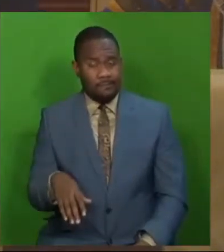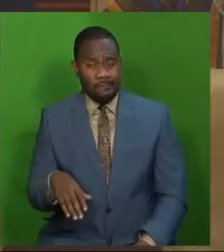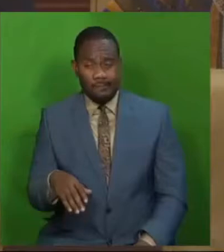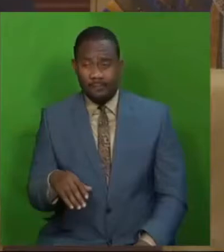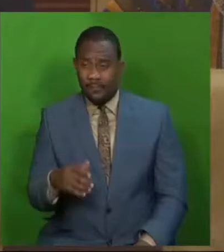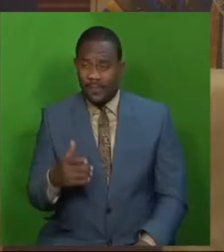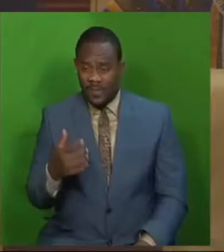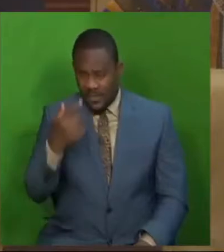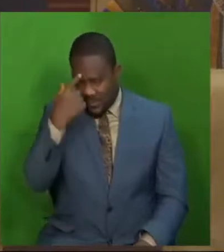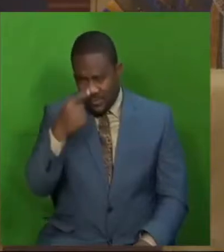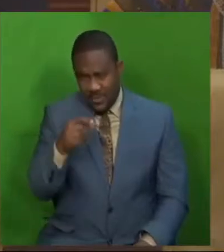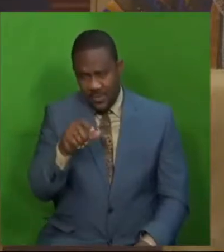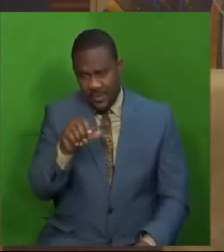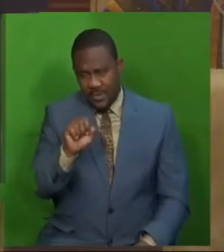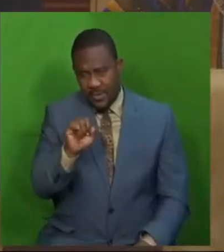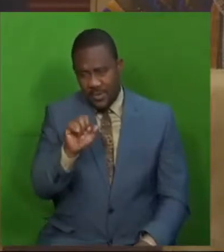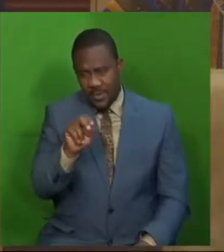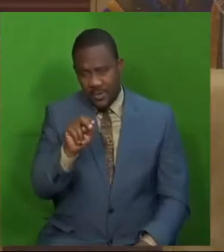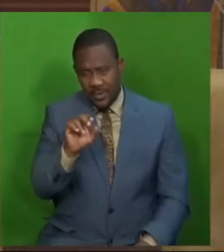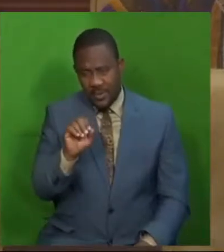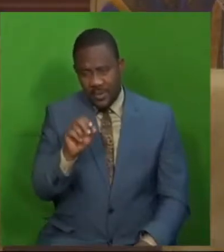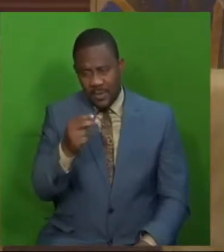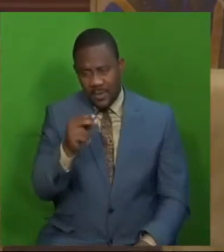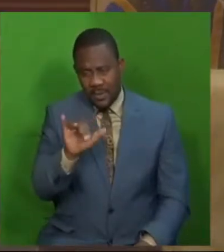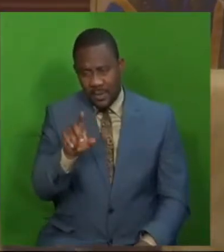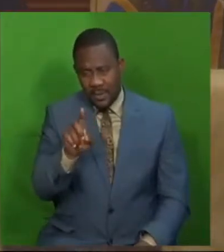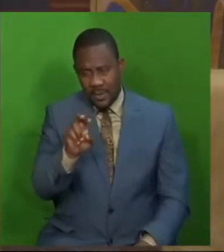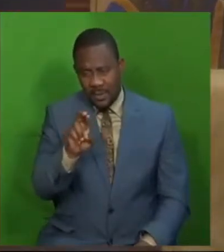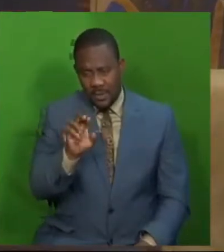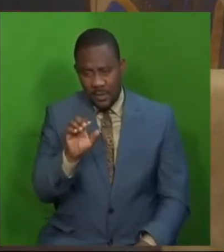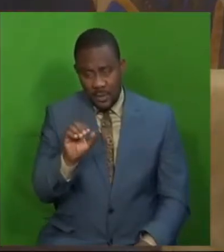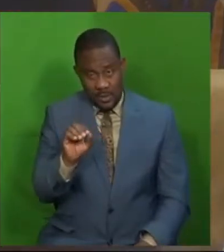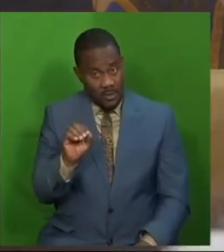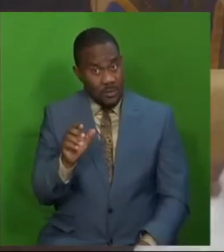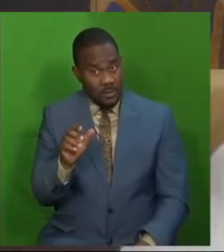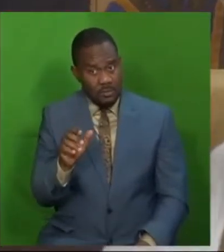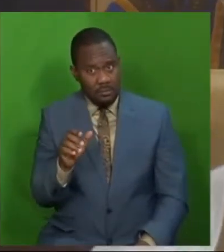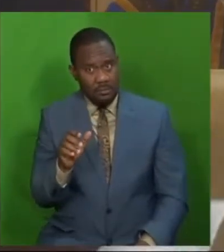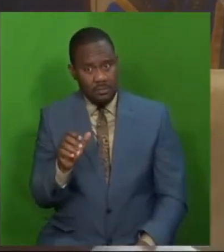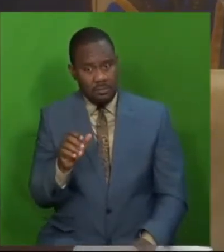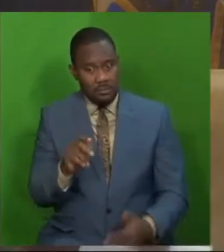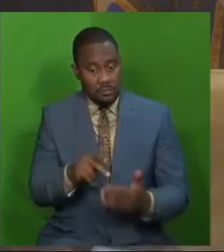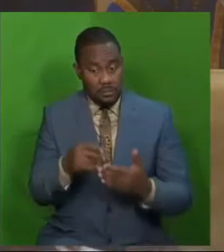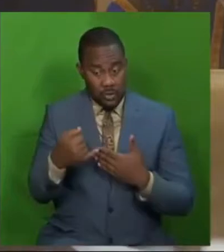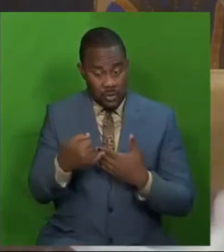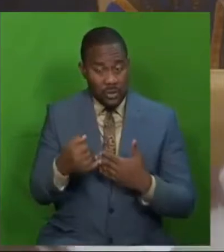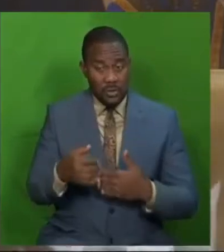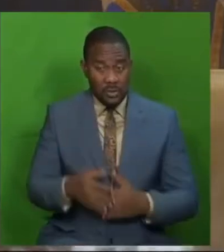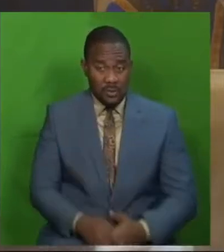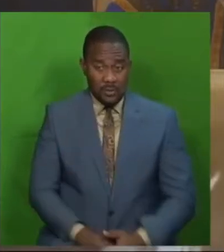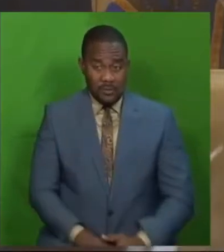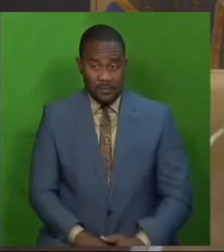deal. Mr. Speaker, as we speak,